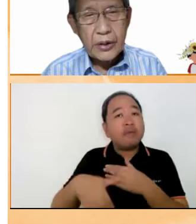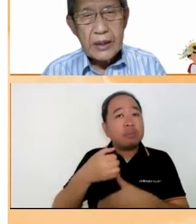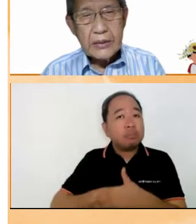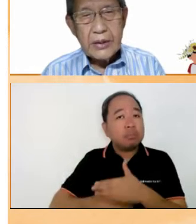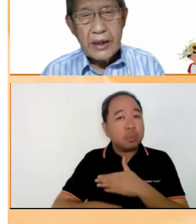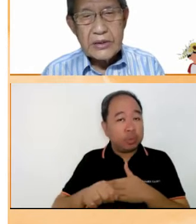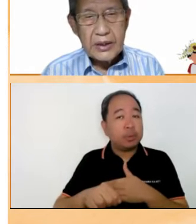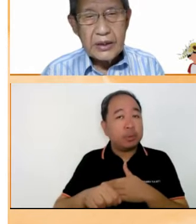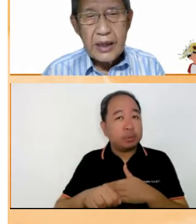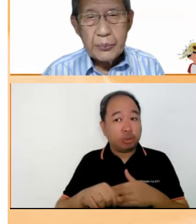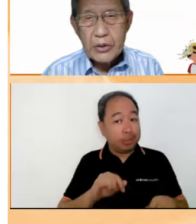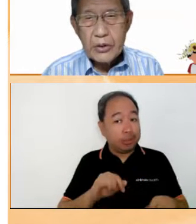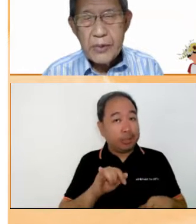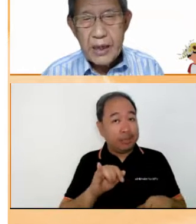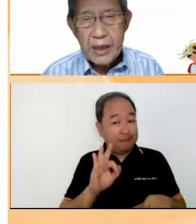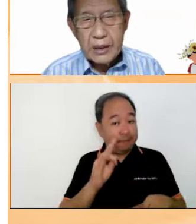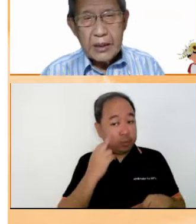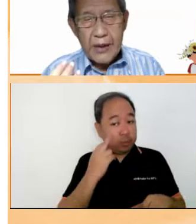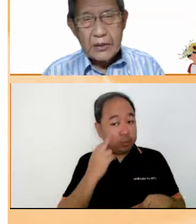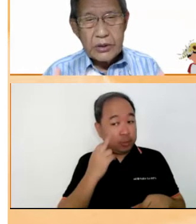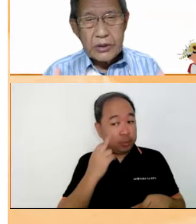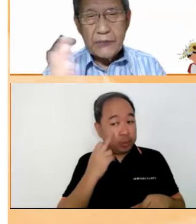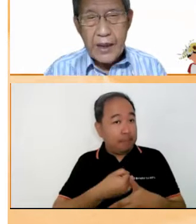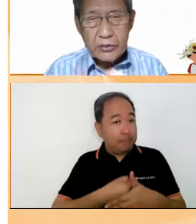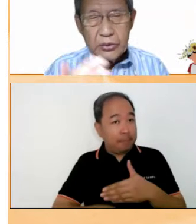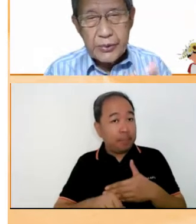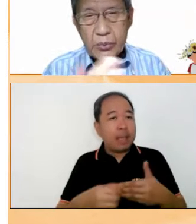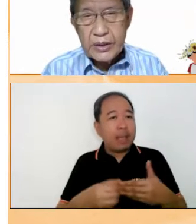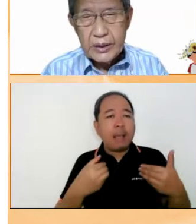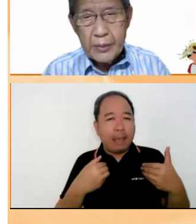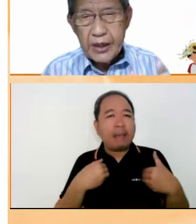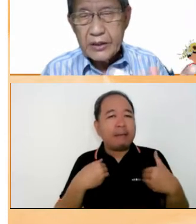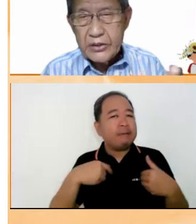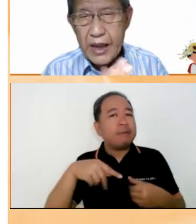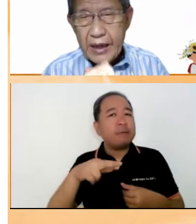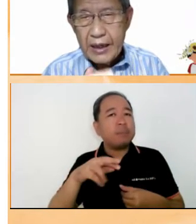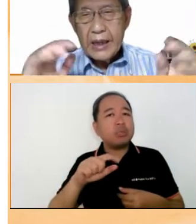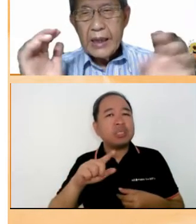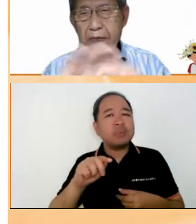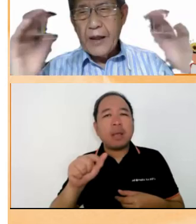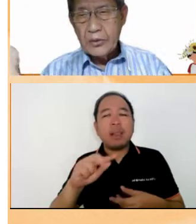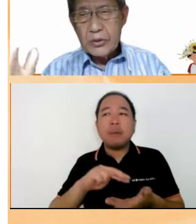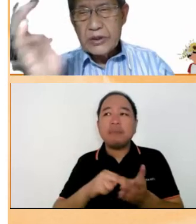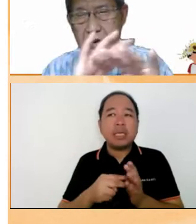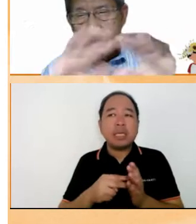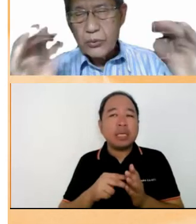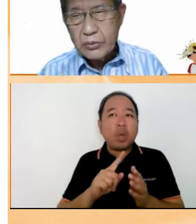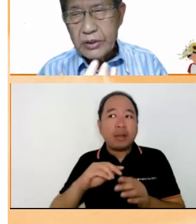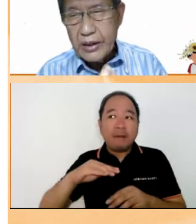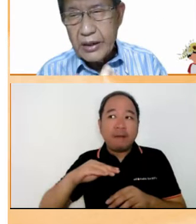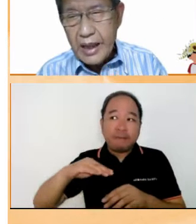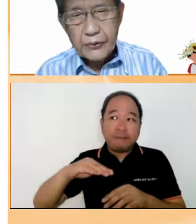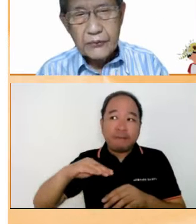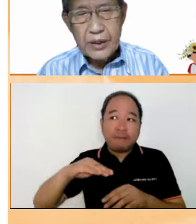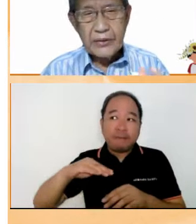born, there are certain proximal factors, the factors between the baby and the child, and factors that surround